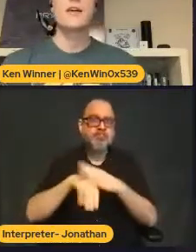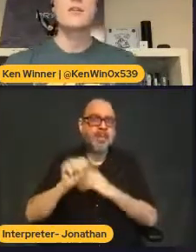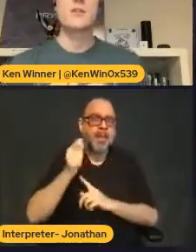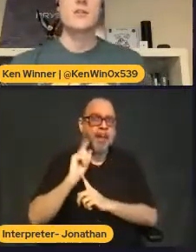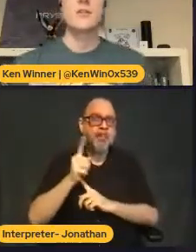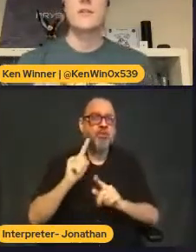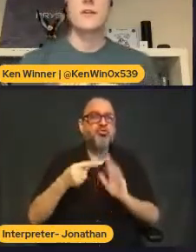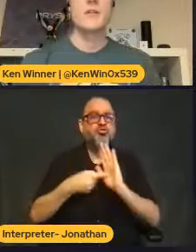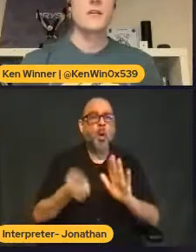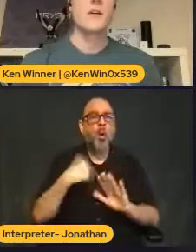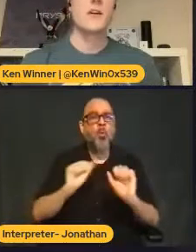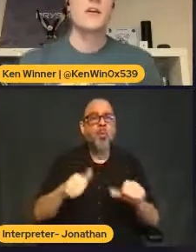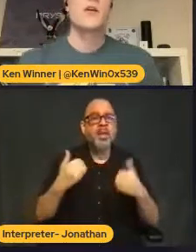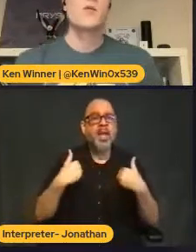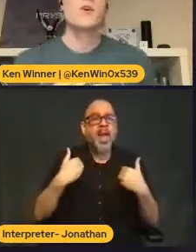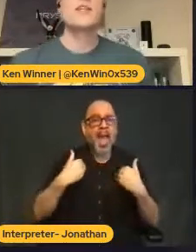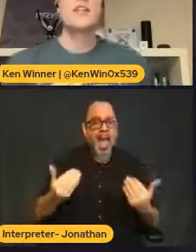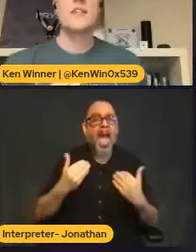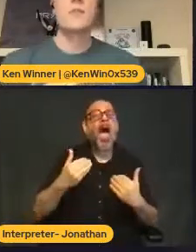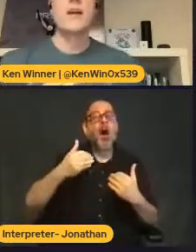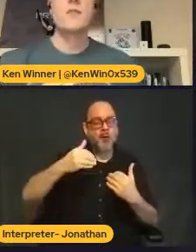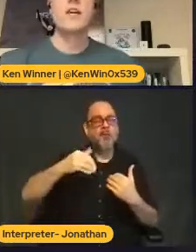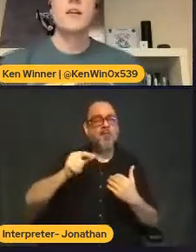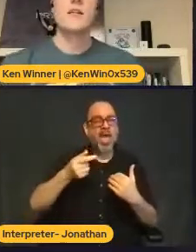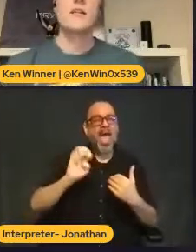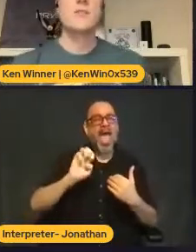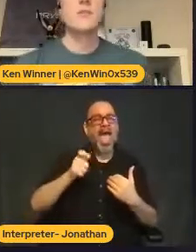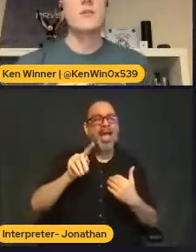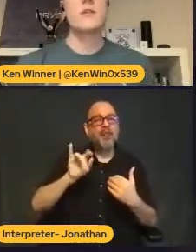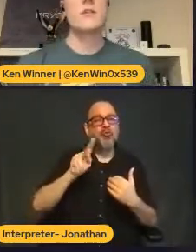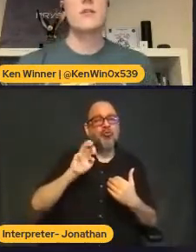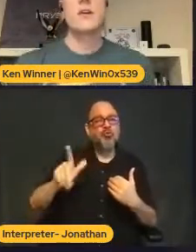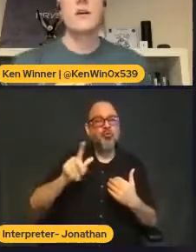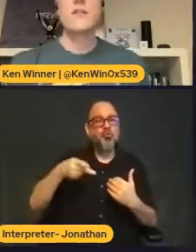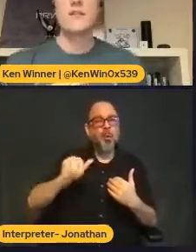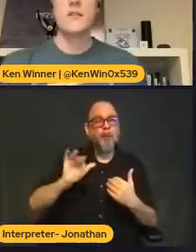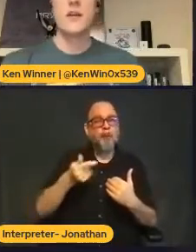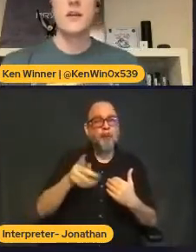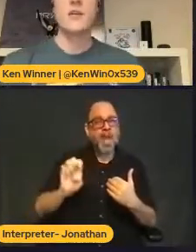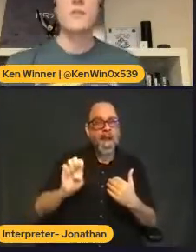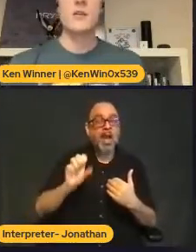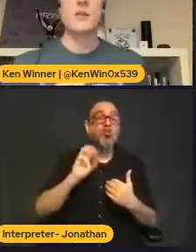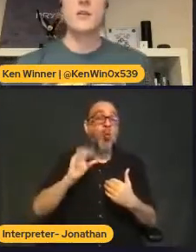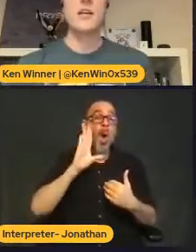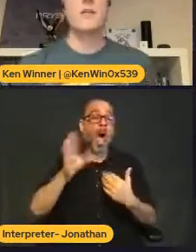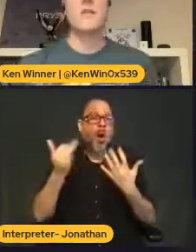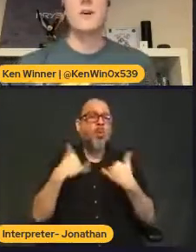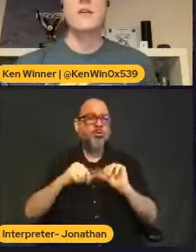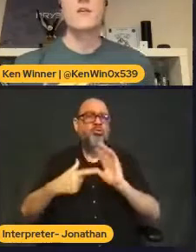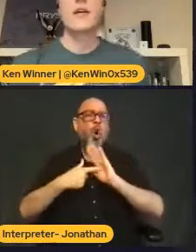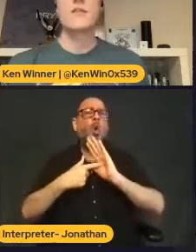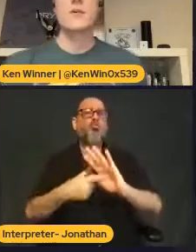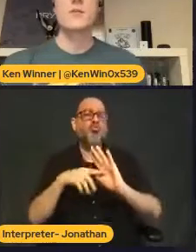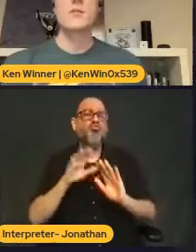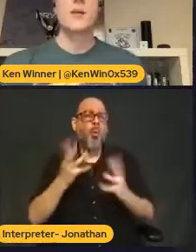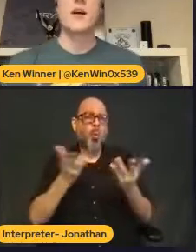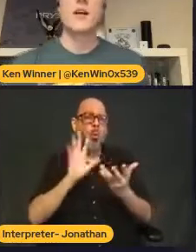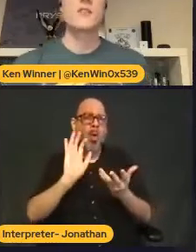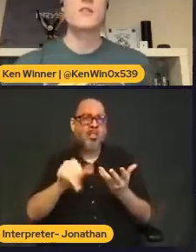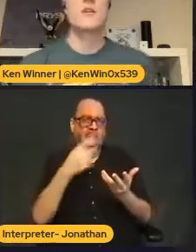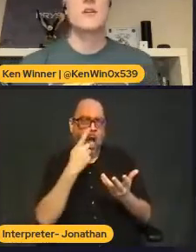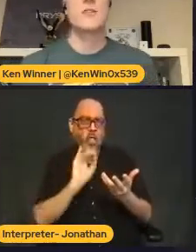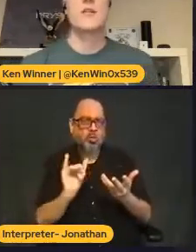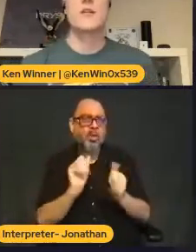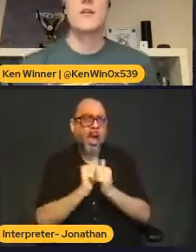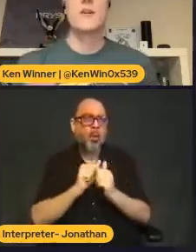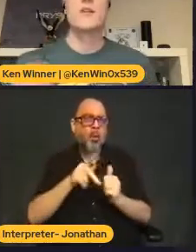external package going. We're going to take a step back from that. I'm still going to show that off and what it looks like. You can find the code afterwards, but I